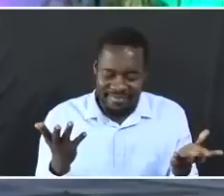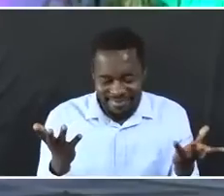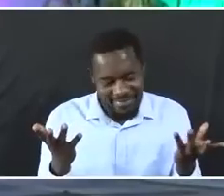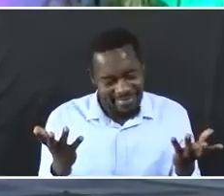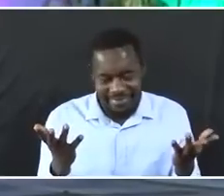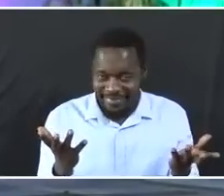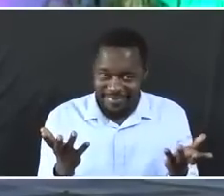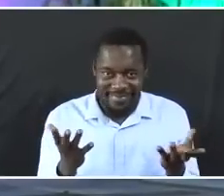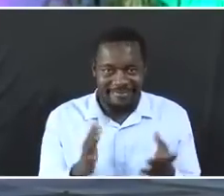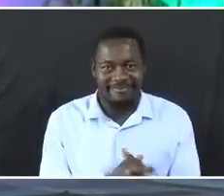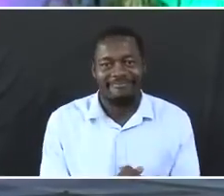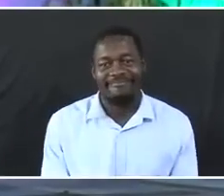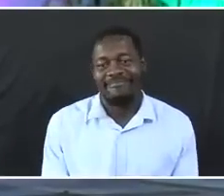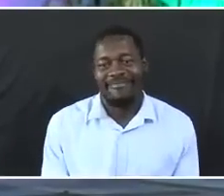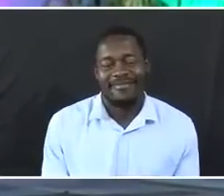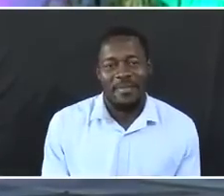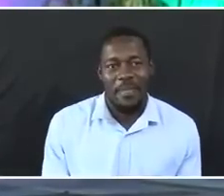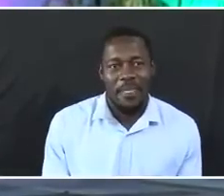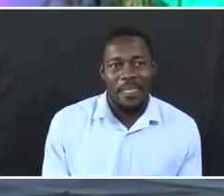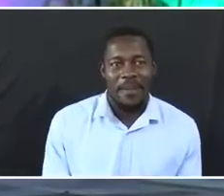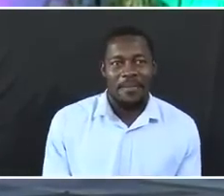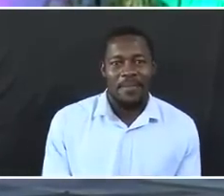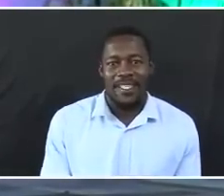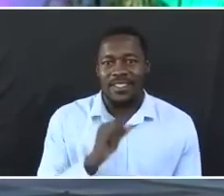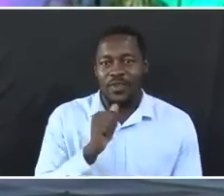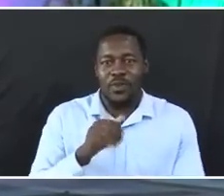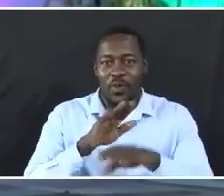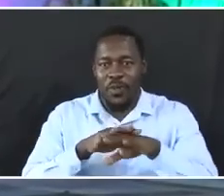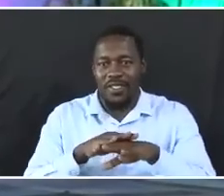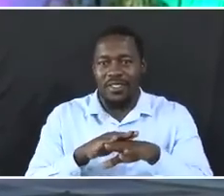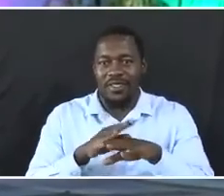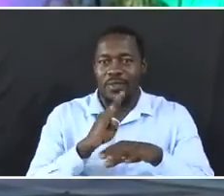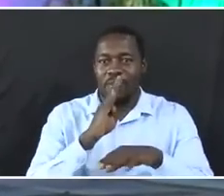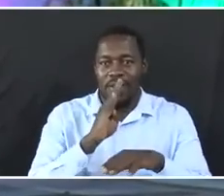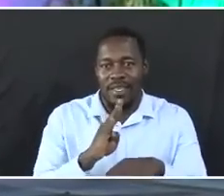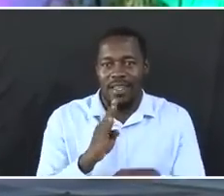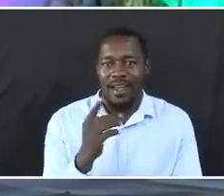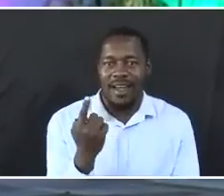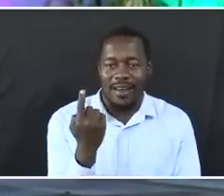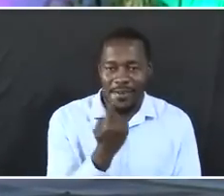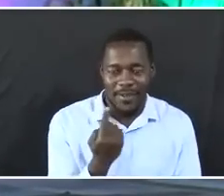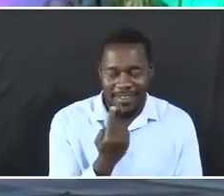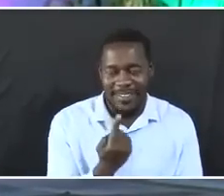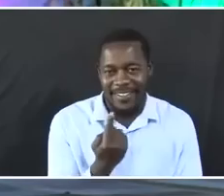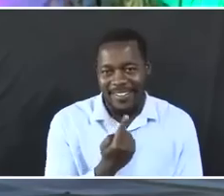Because else it would be an incestuous marriage. I believe.